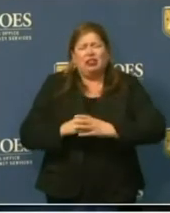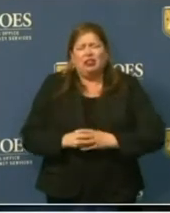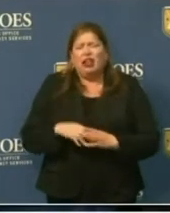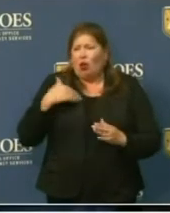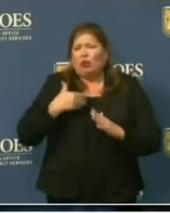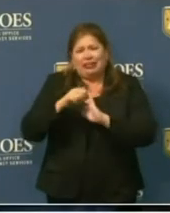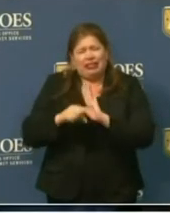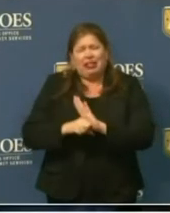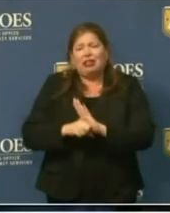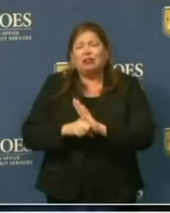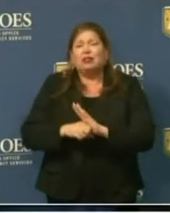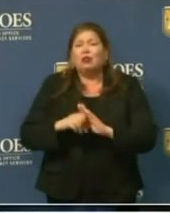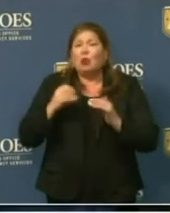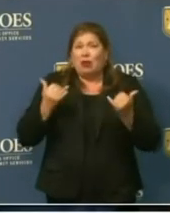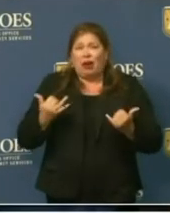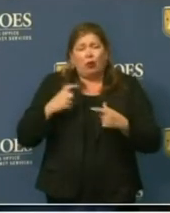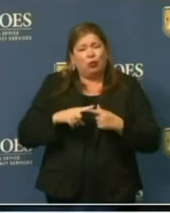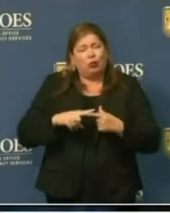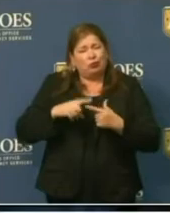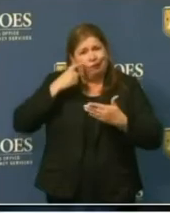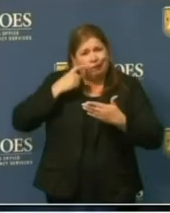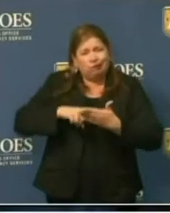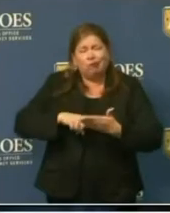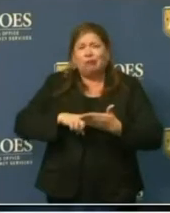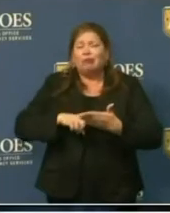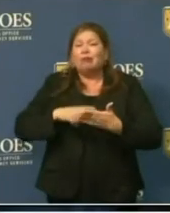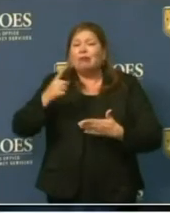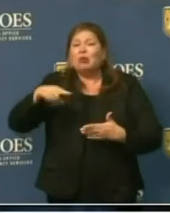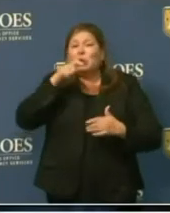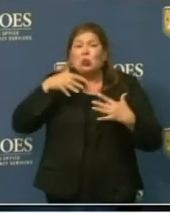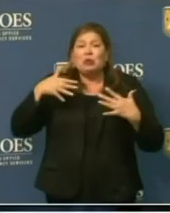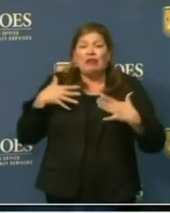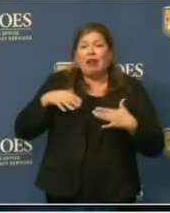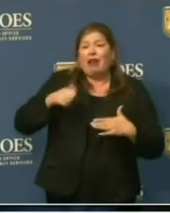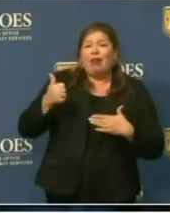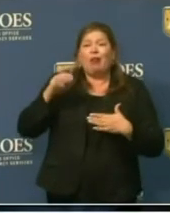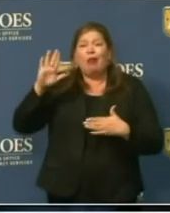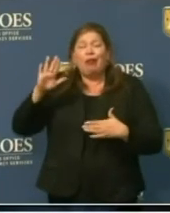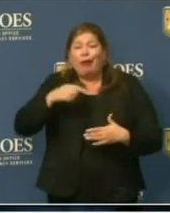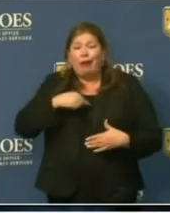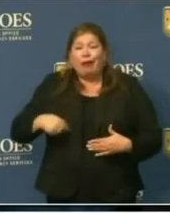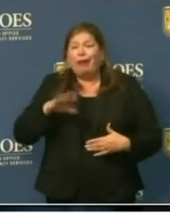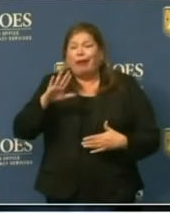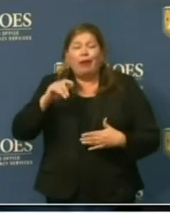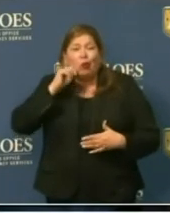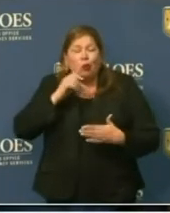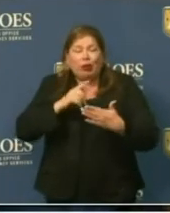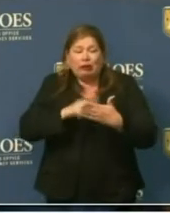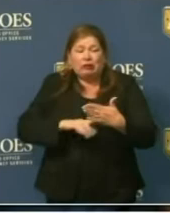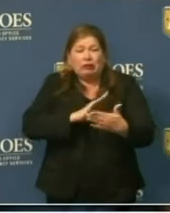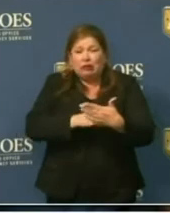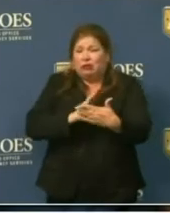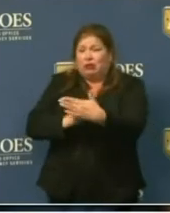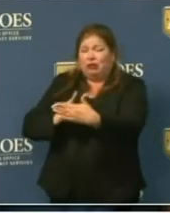deep recognition of the xenophobia and the racism that is being perpetuated